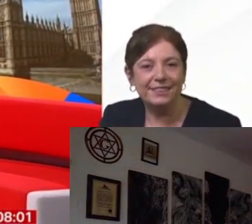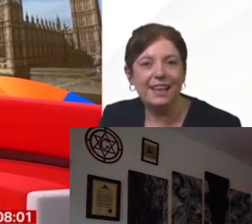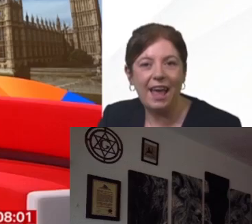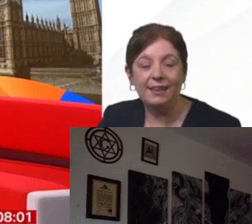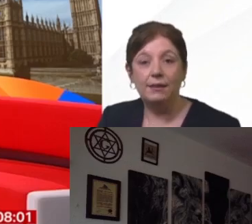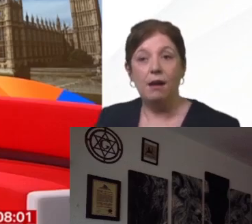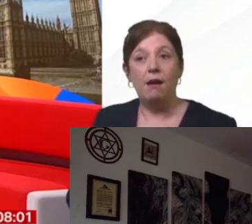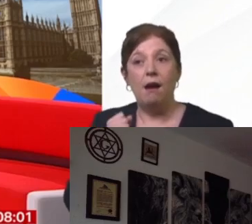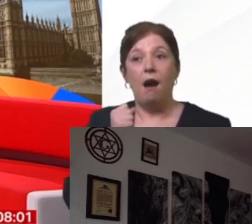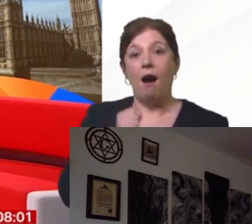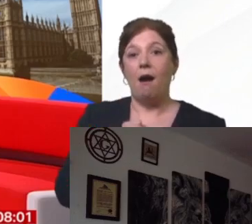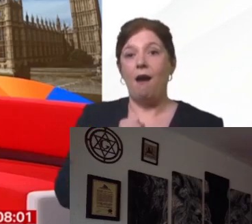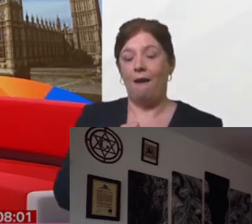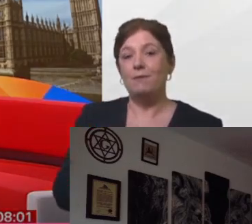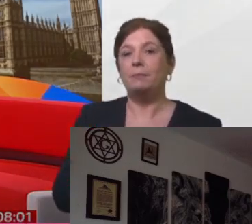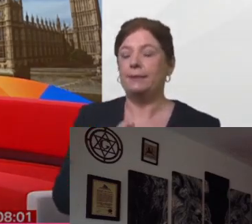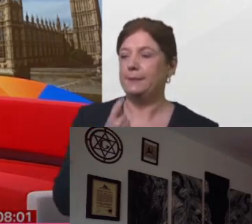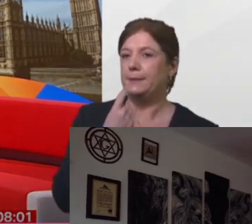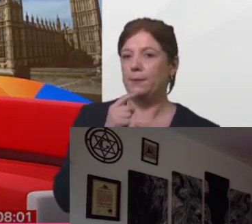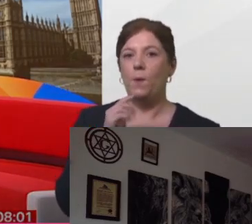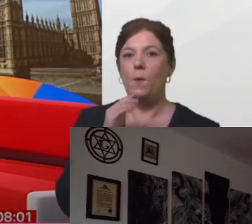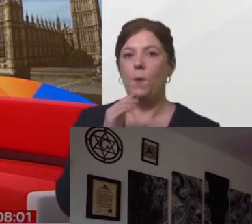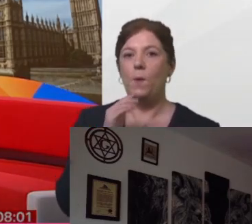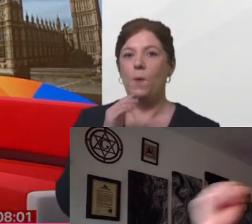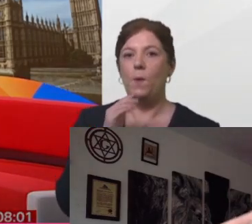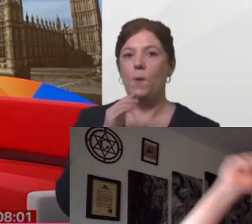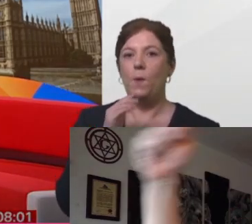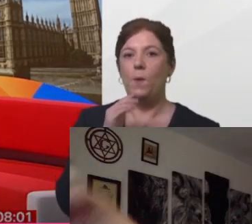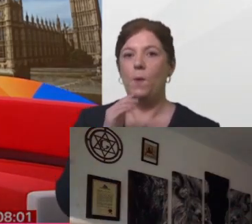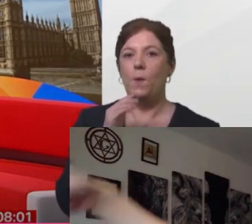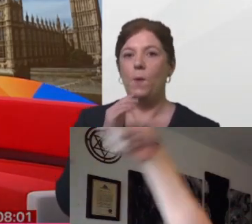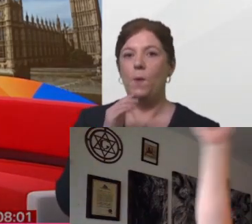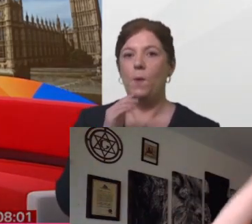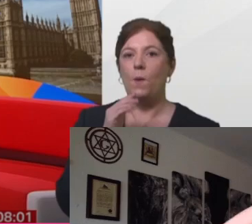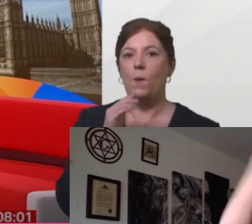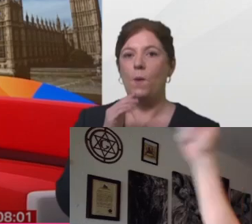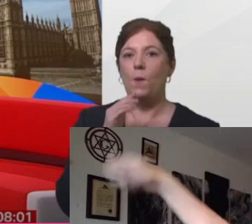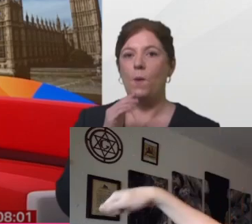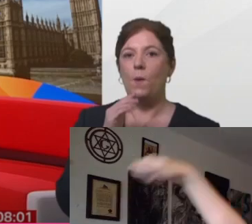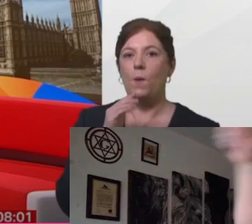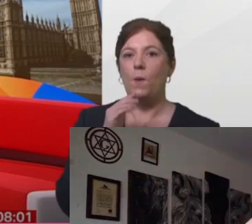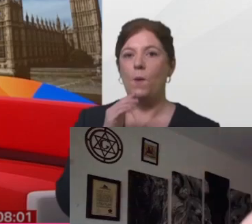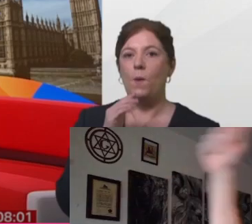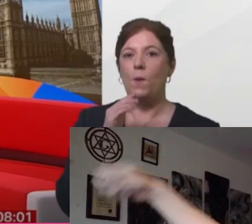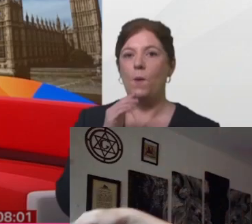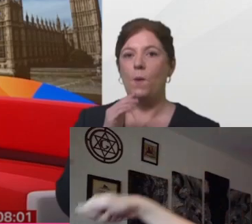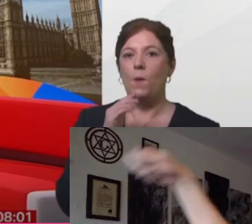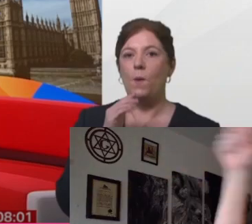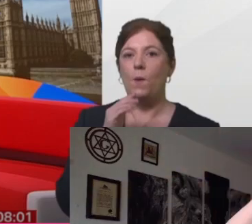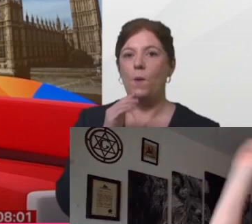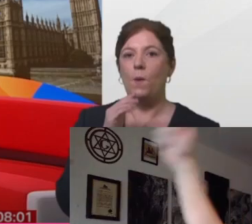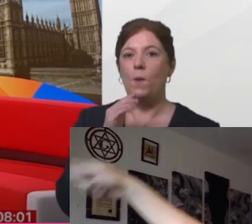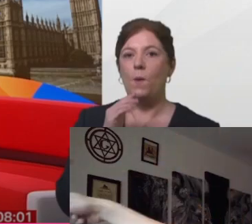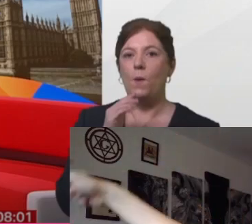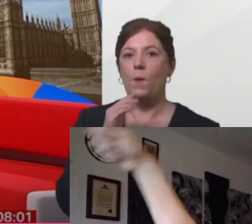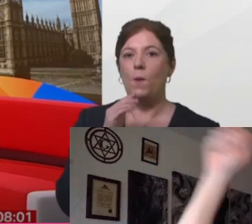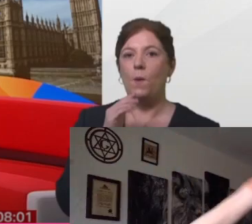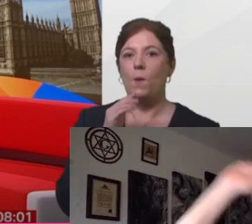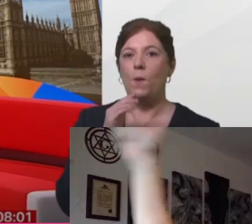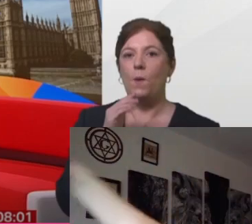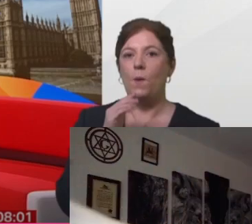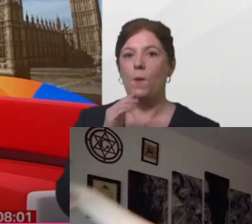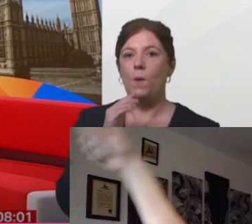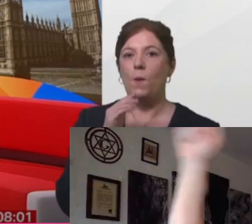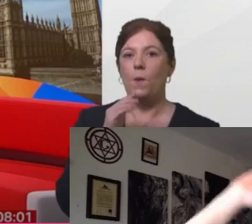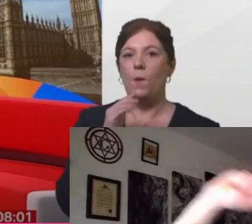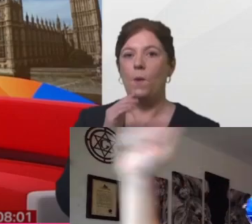out a new definition of extremism. Hear ye, hear ye! Some men that pretend they're